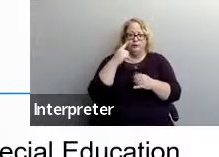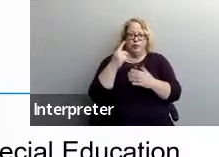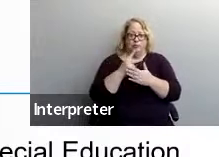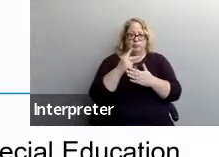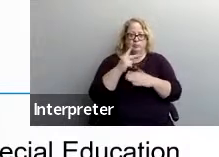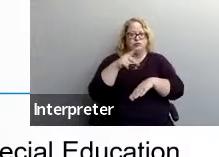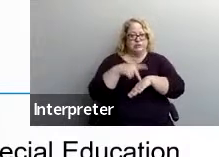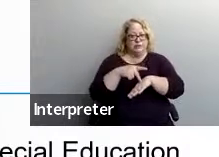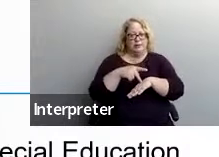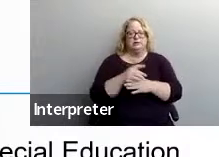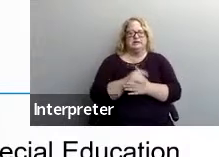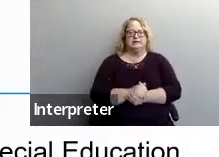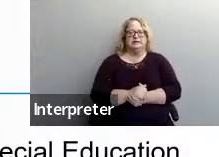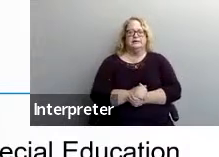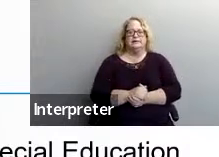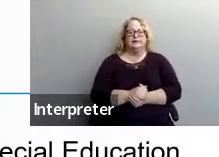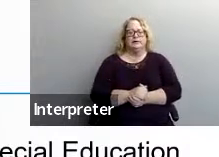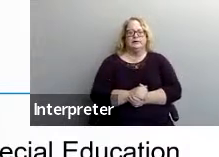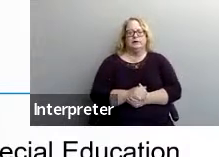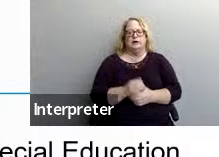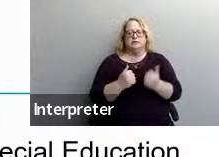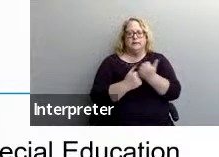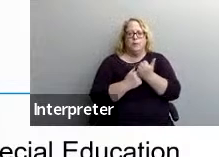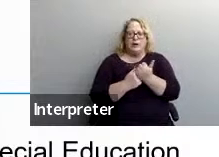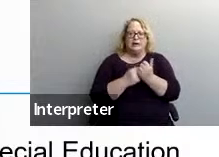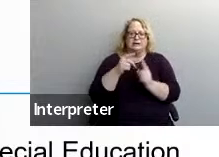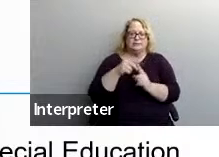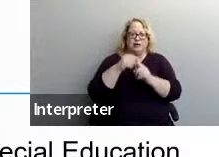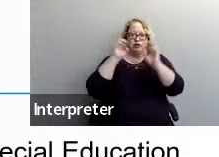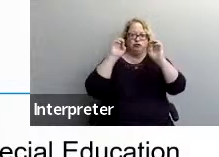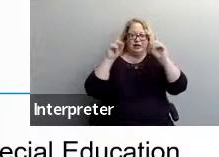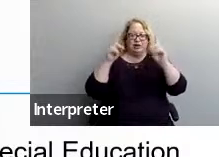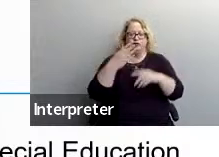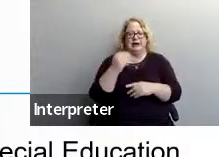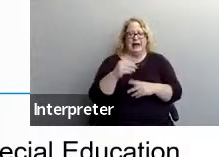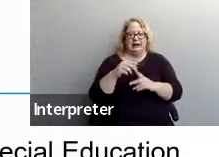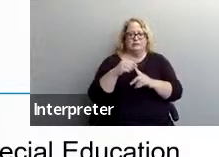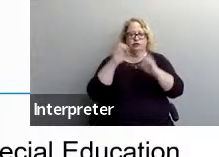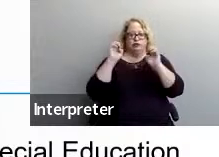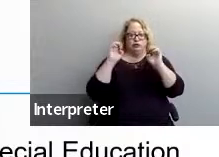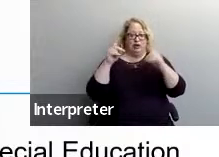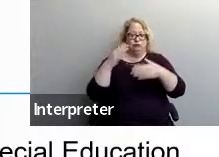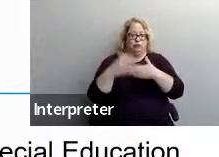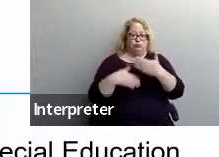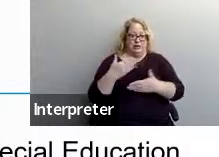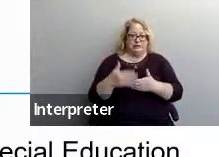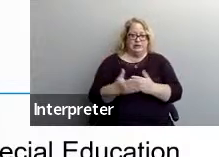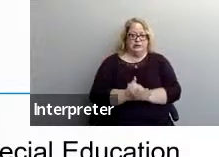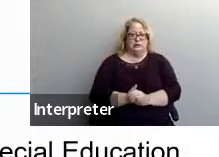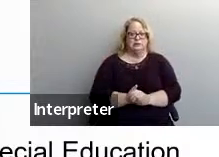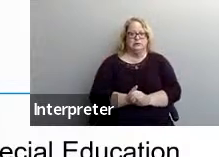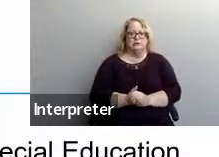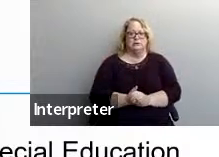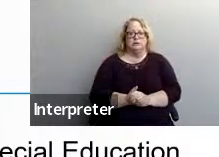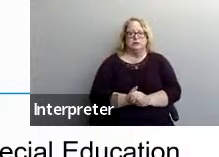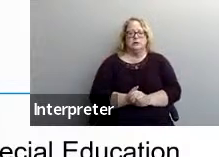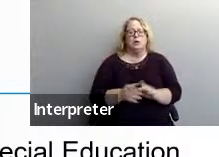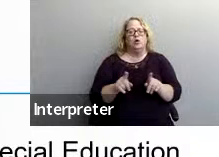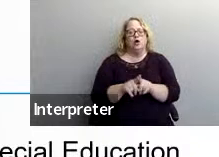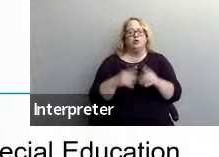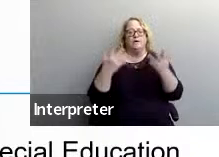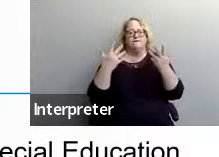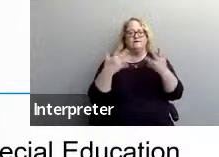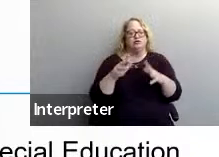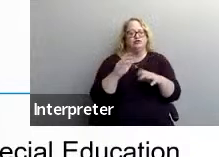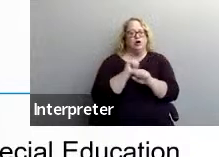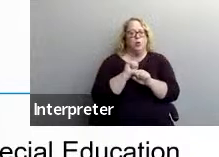principals throughout the county, supporting special education as well as special education process. We also are finishing